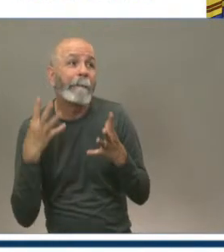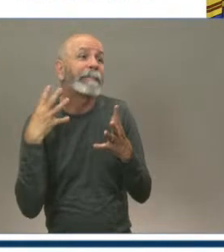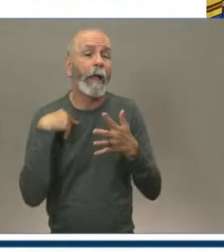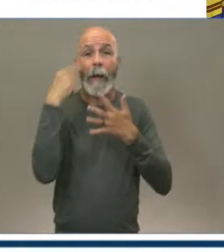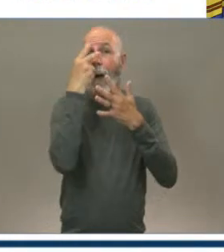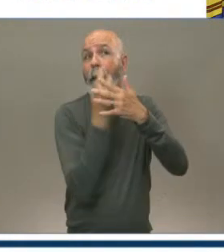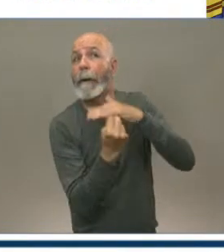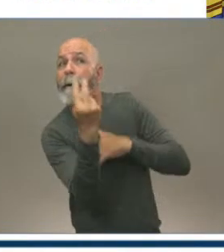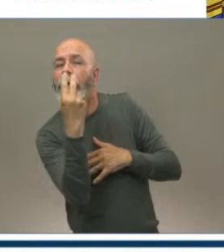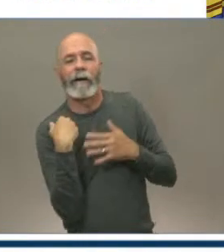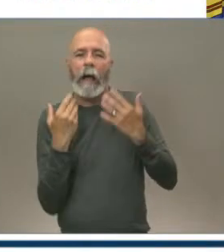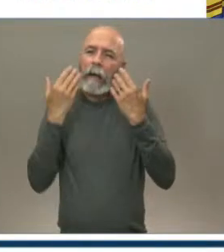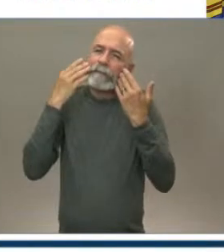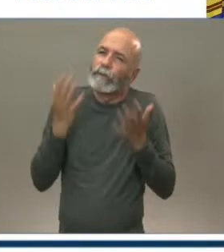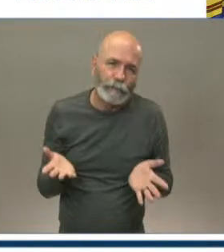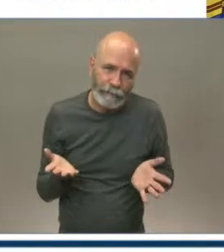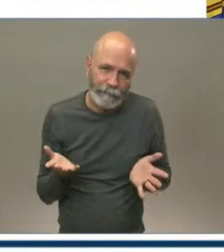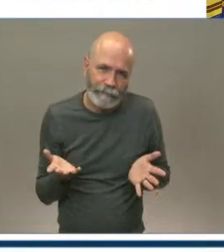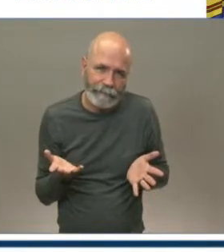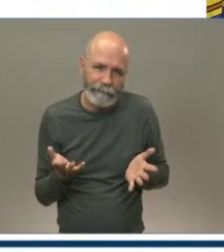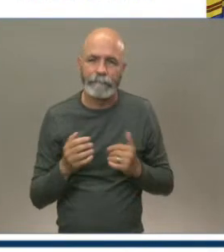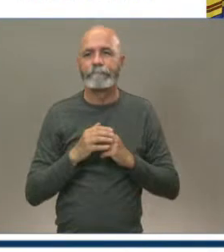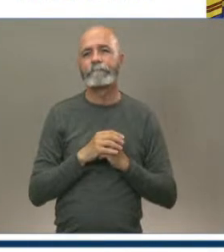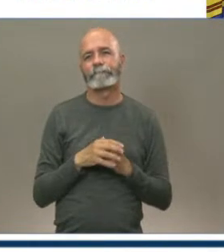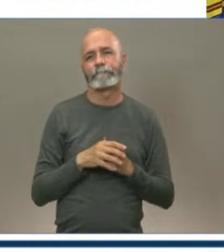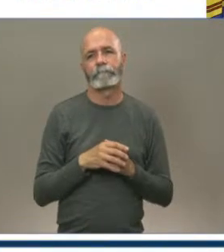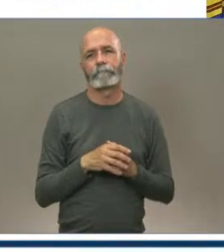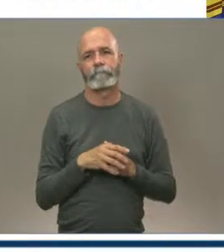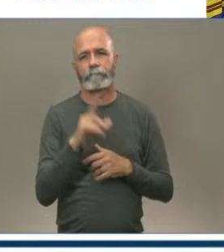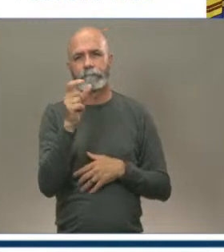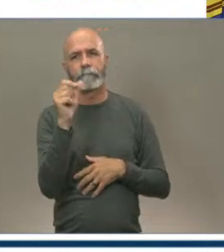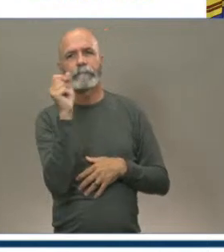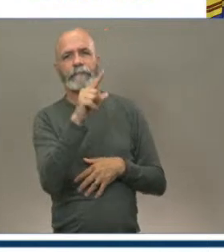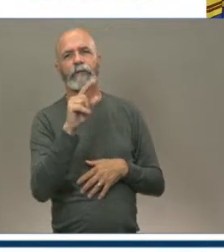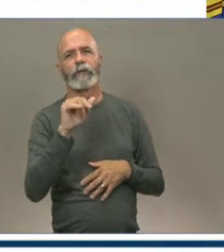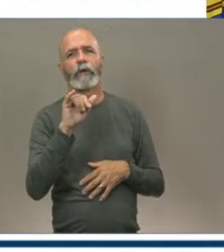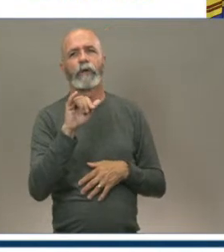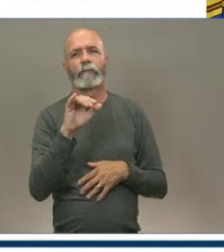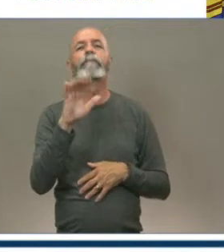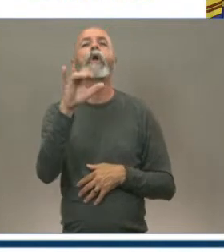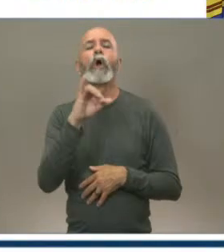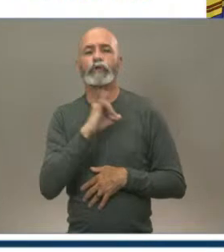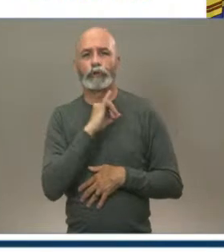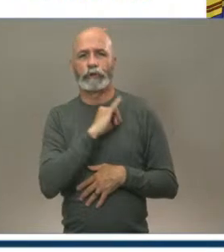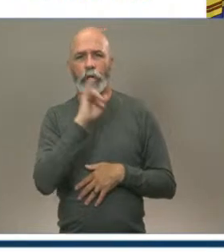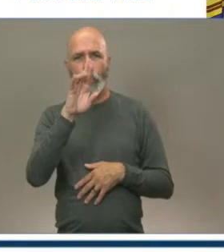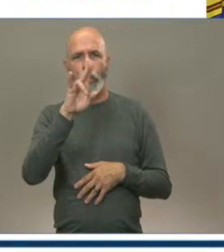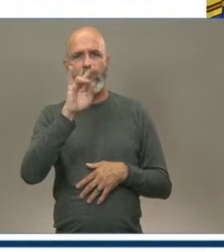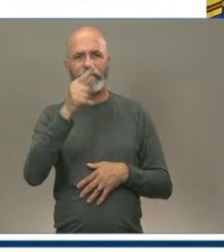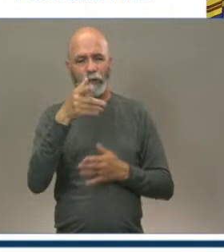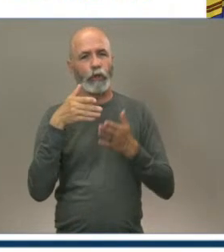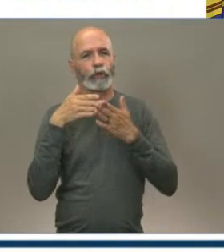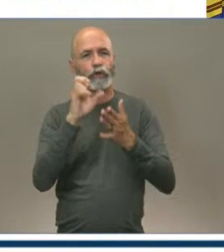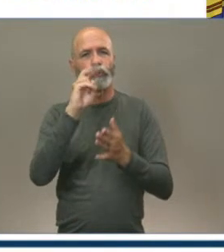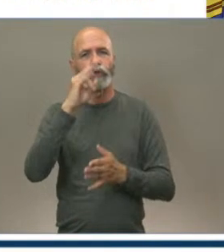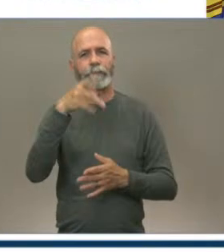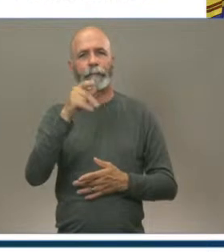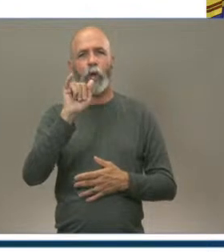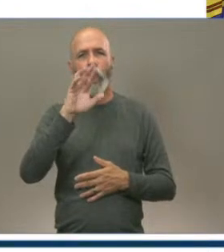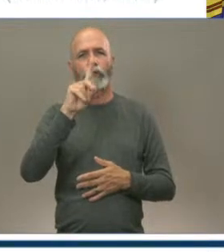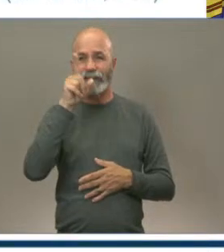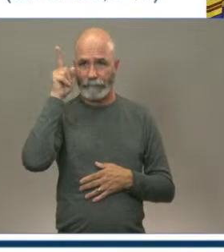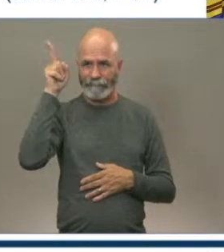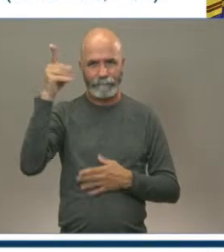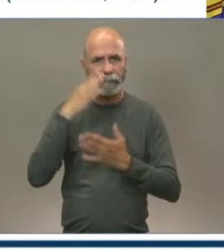do you have a follow-up? I have a question specific to the urban shipyard. There's been a number of cases identified